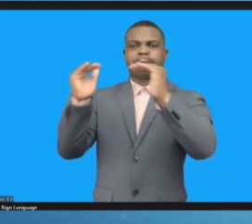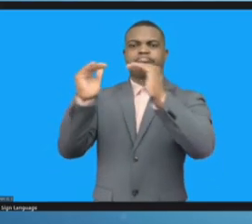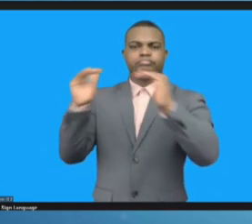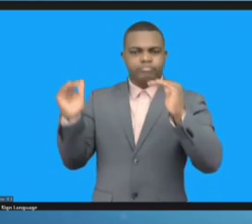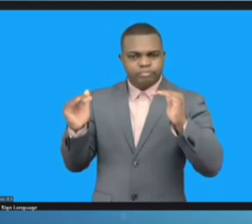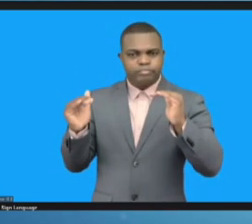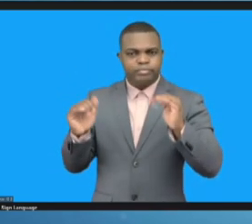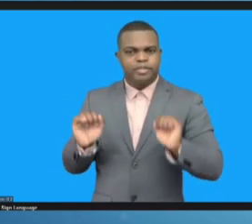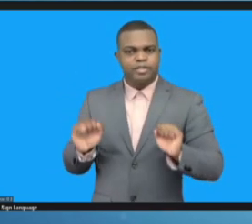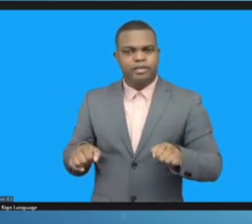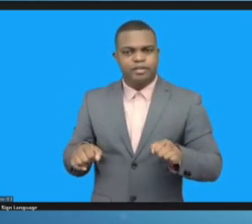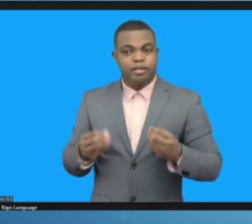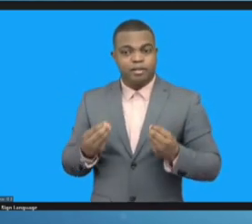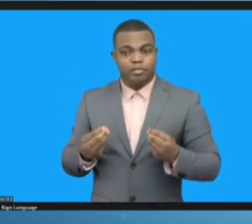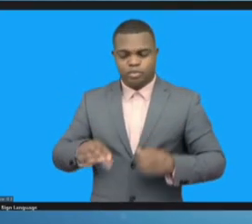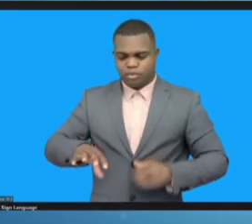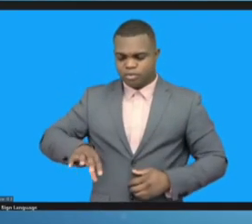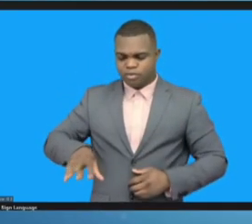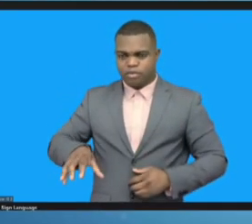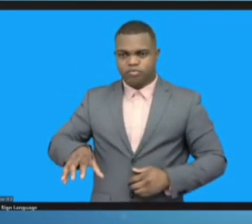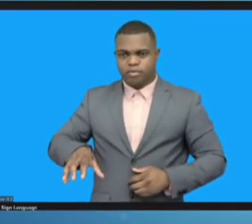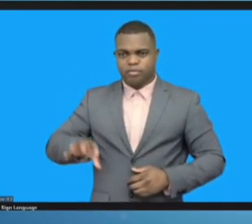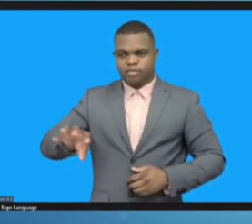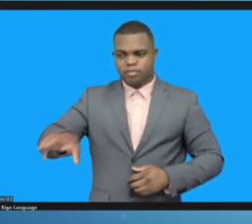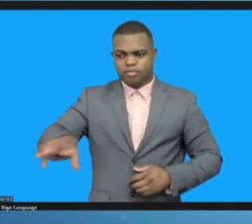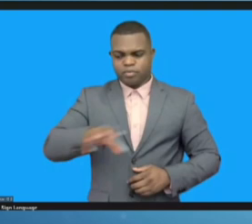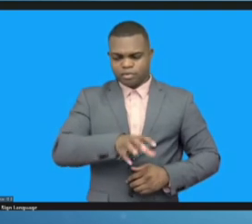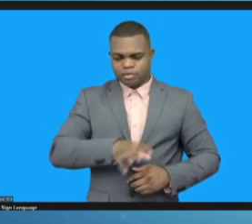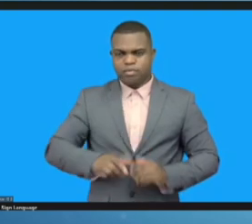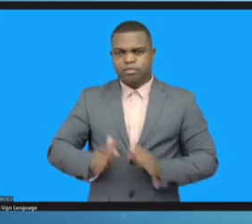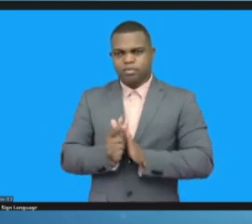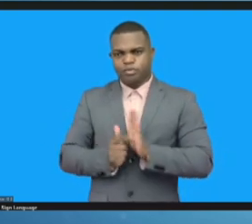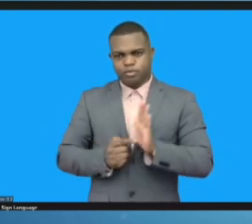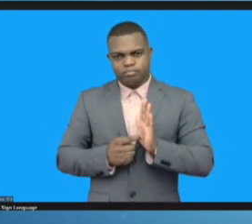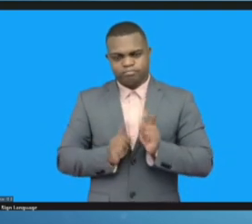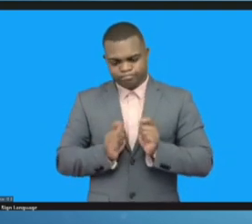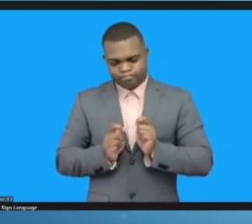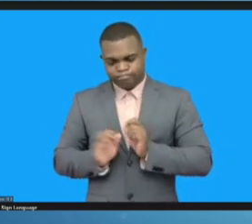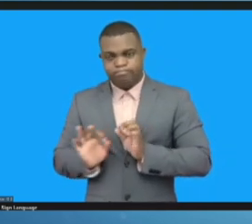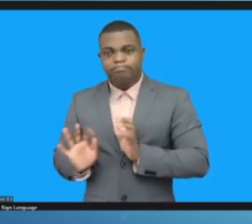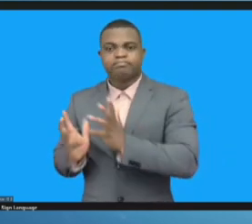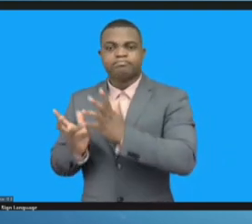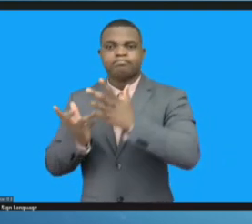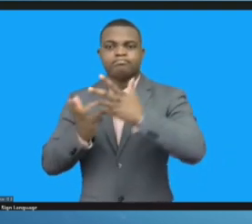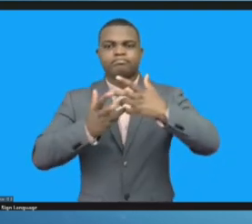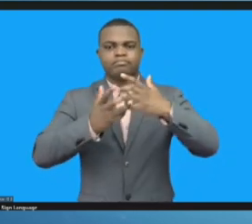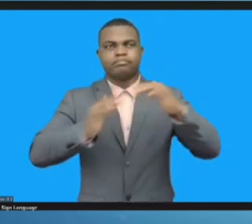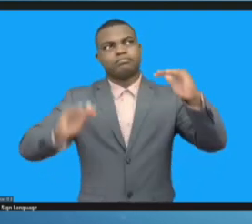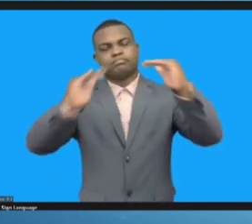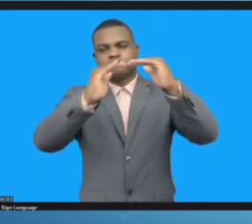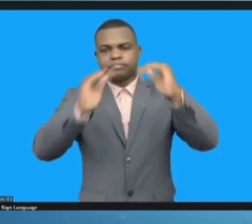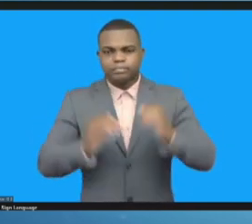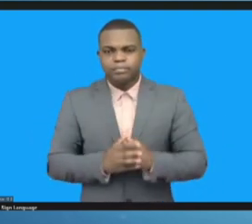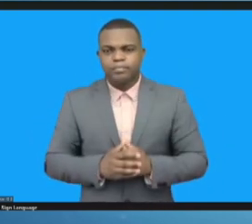of the many important exchanges in the days ahead. The digital frontier is where the